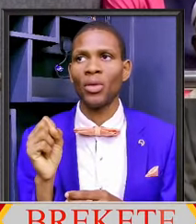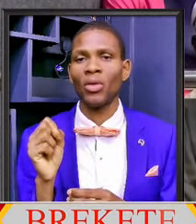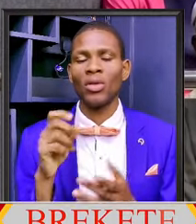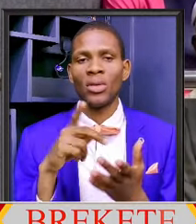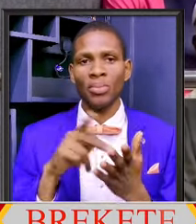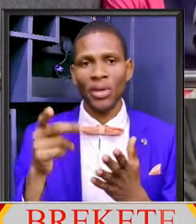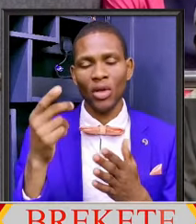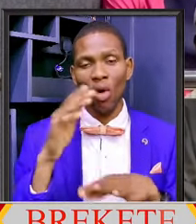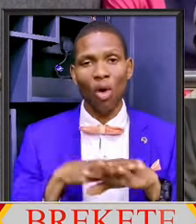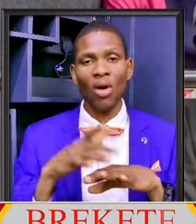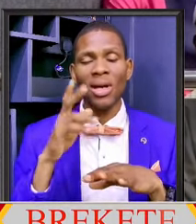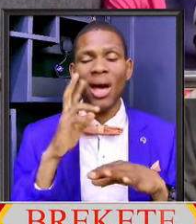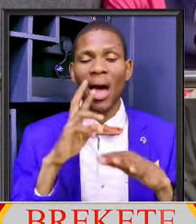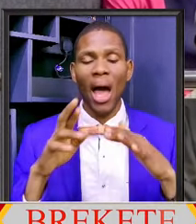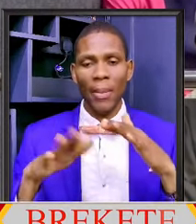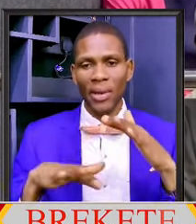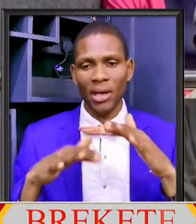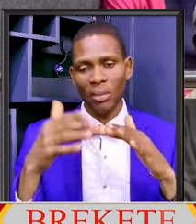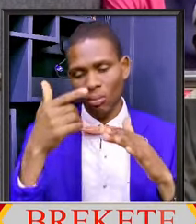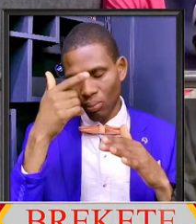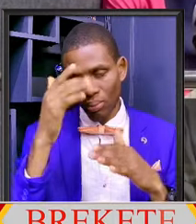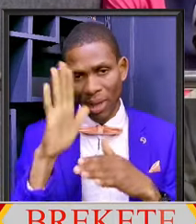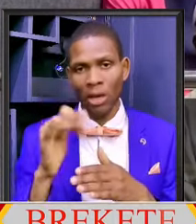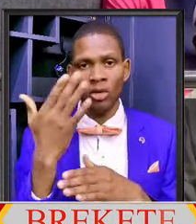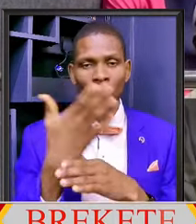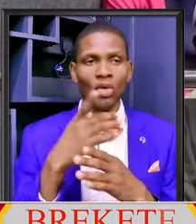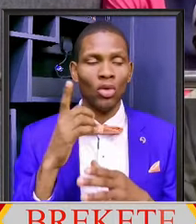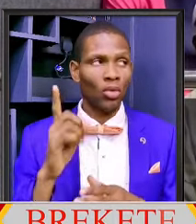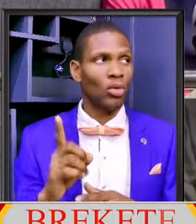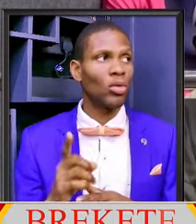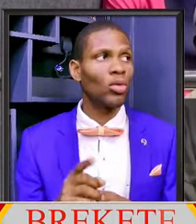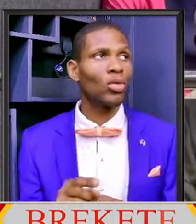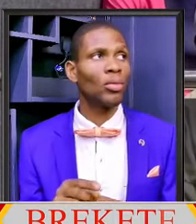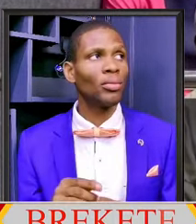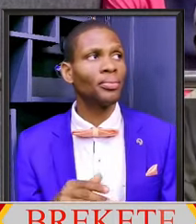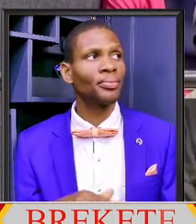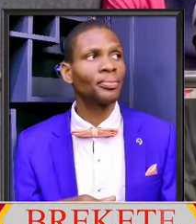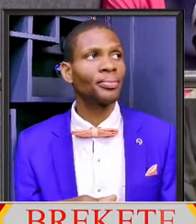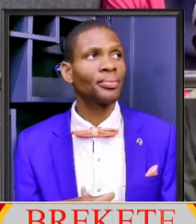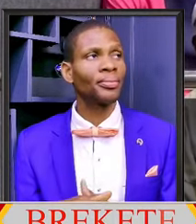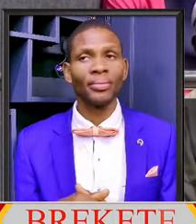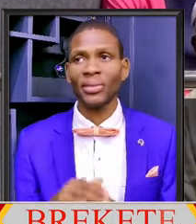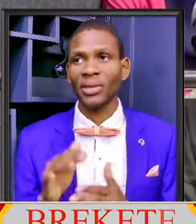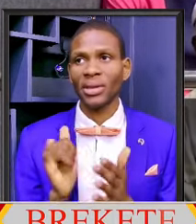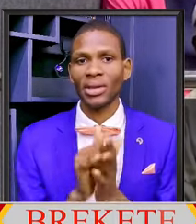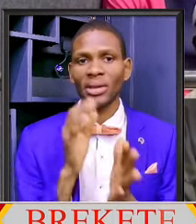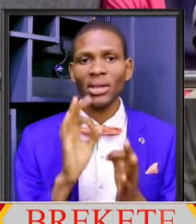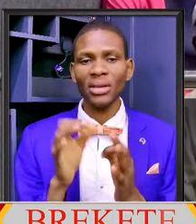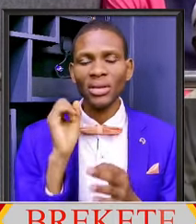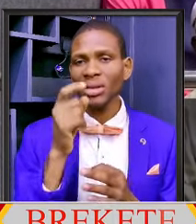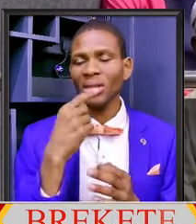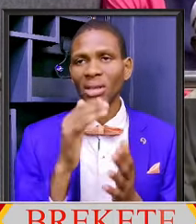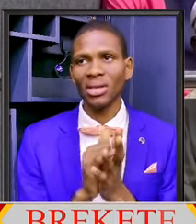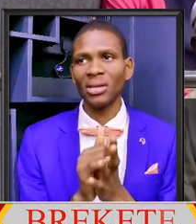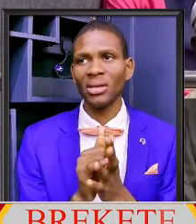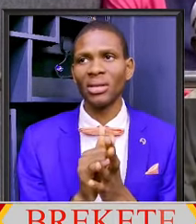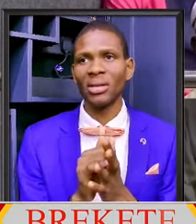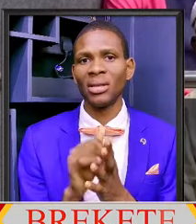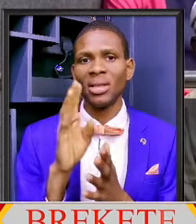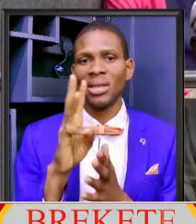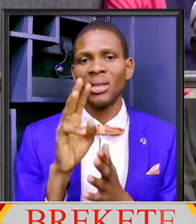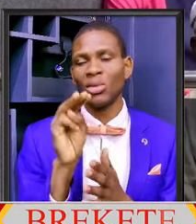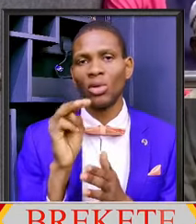on her behalf by somebody. So on her behalf? Yes, sir. That if she claimed that